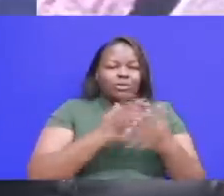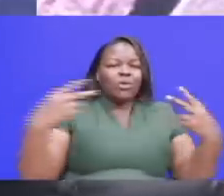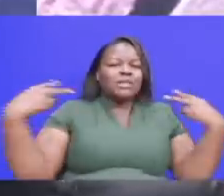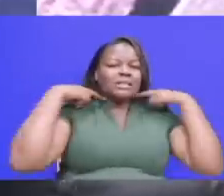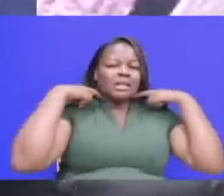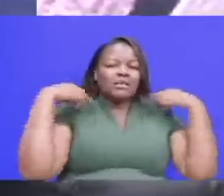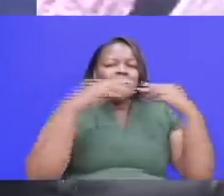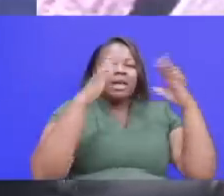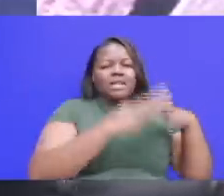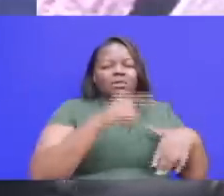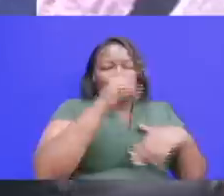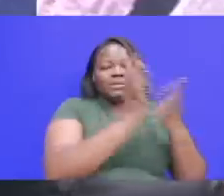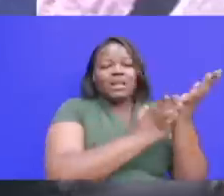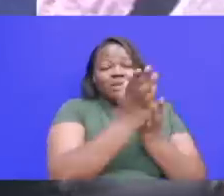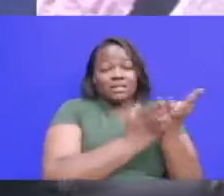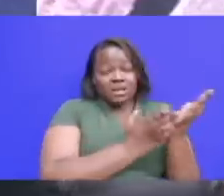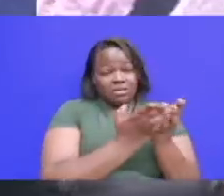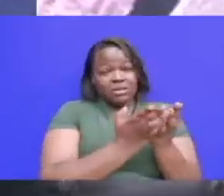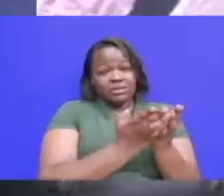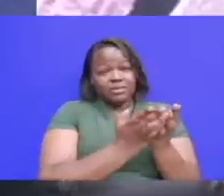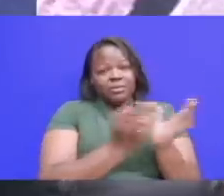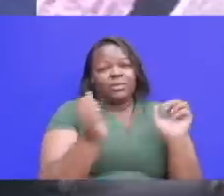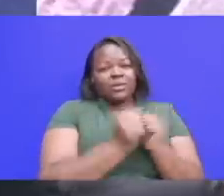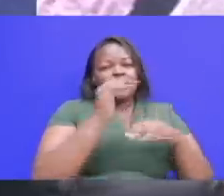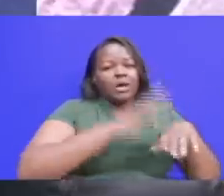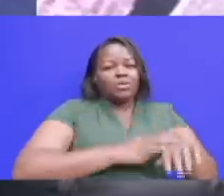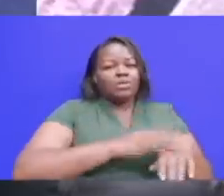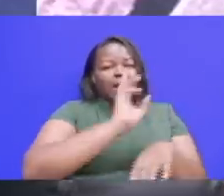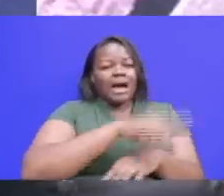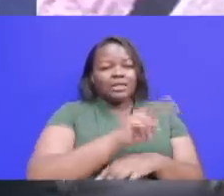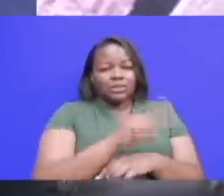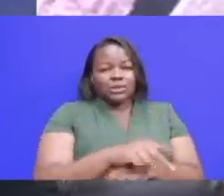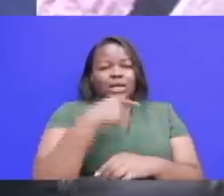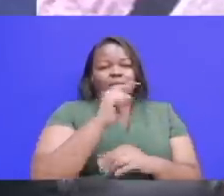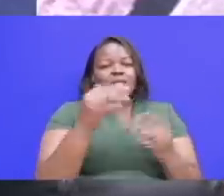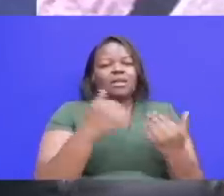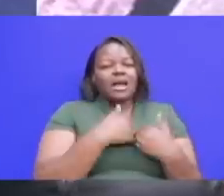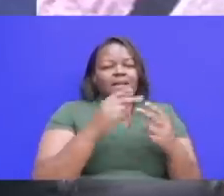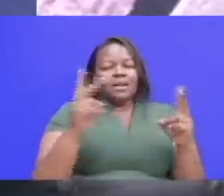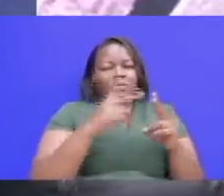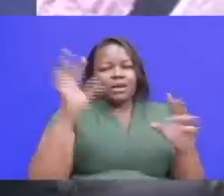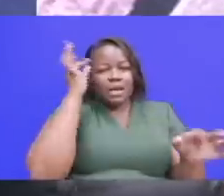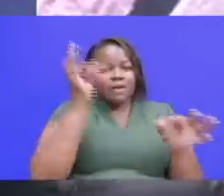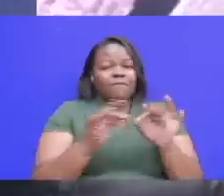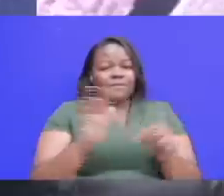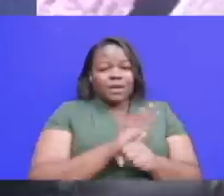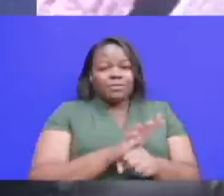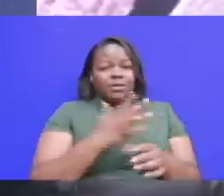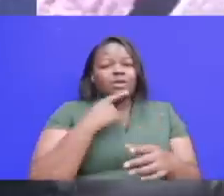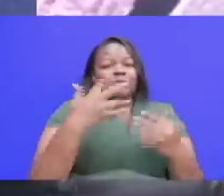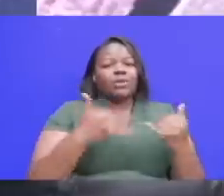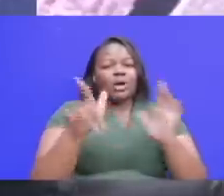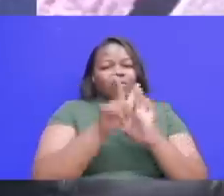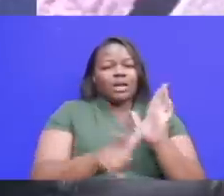he served with a good attitude. He was faithful. So the lesson is, serve with an